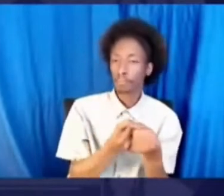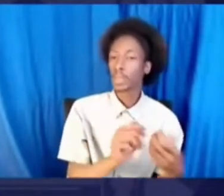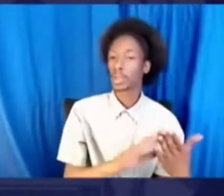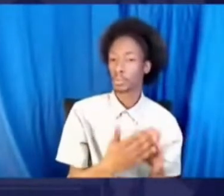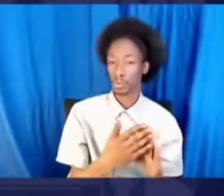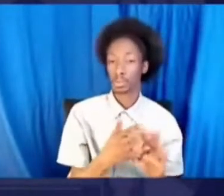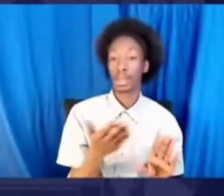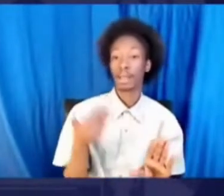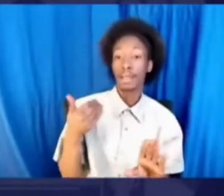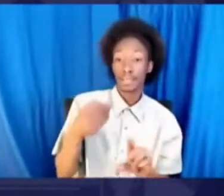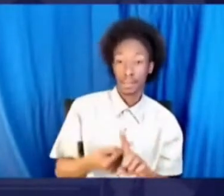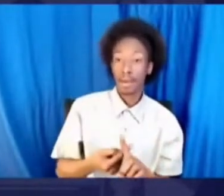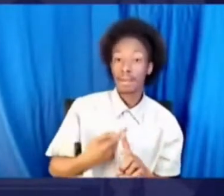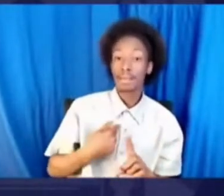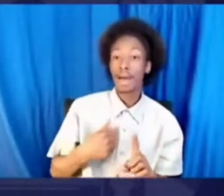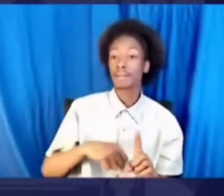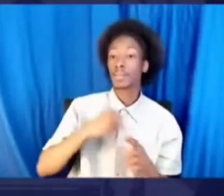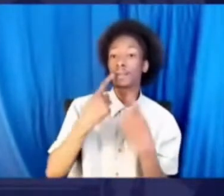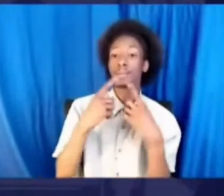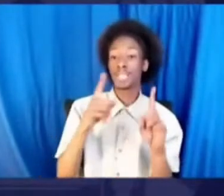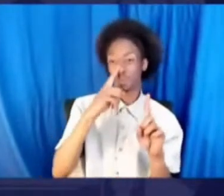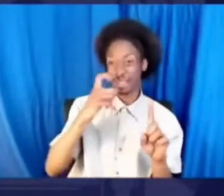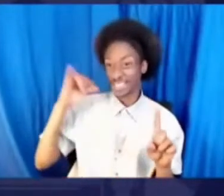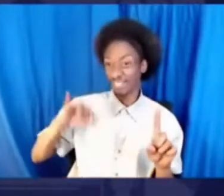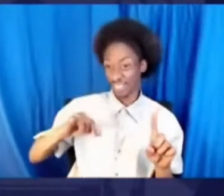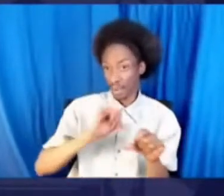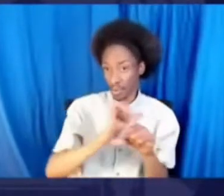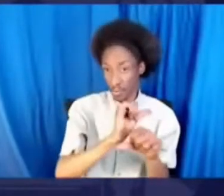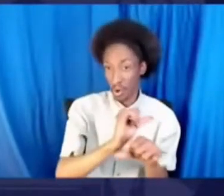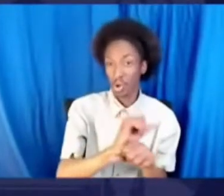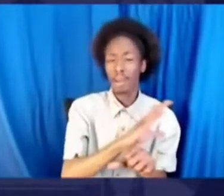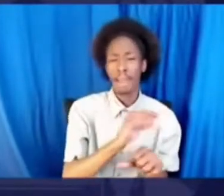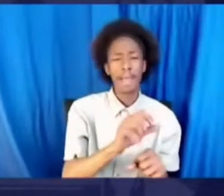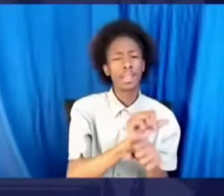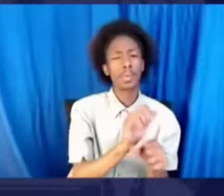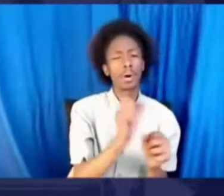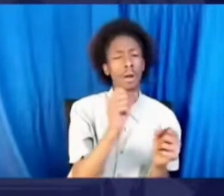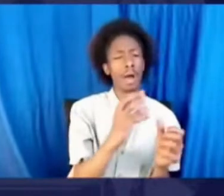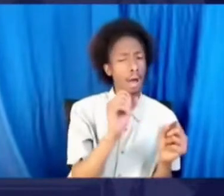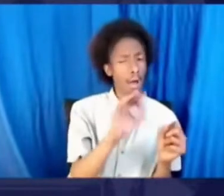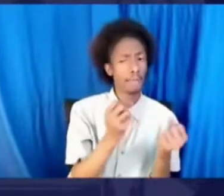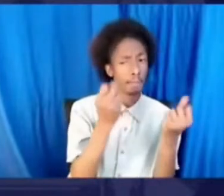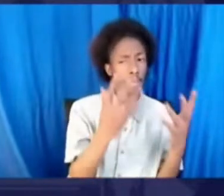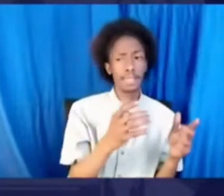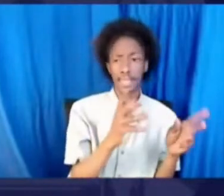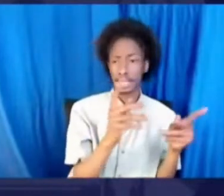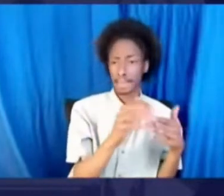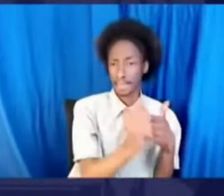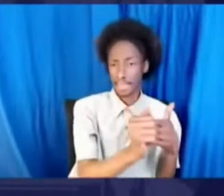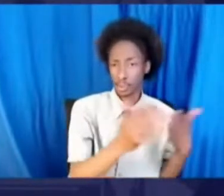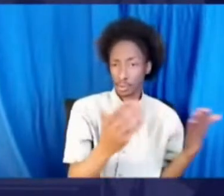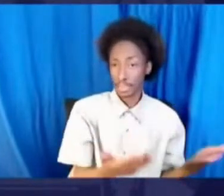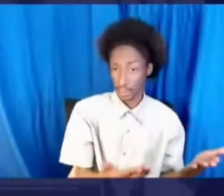proud to announce that because of that hard work and the work of many of the leaders in this room, our